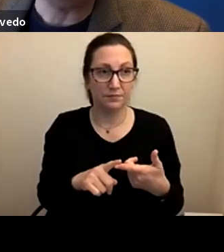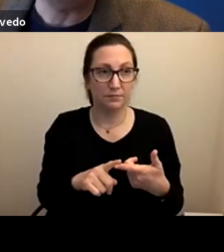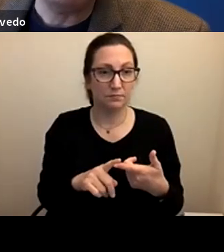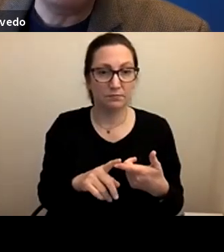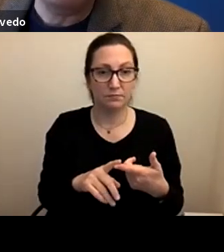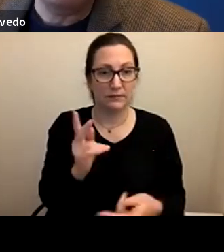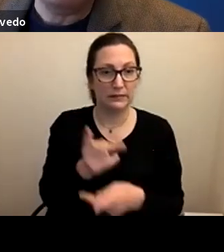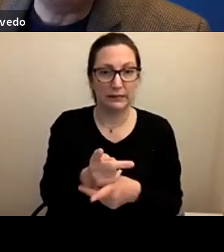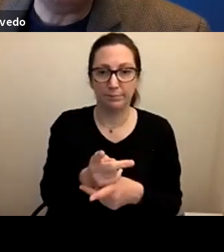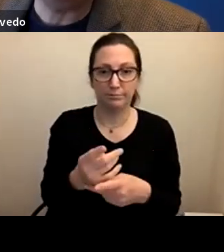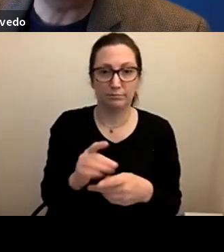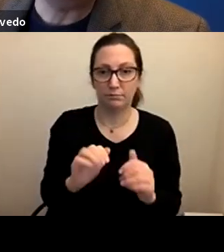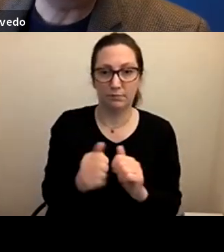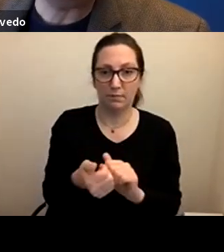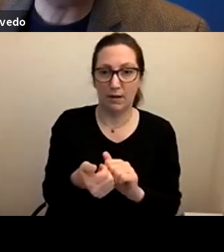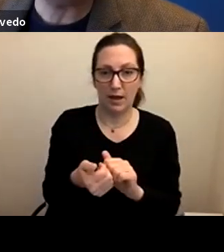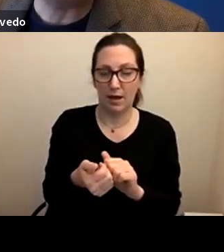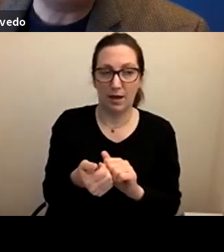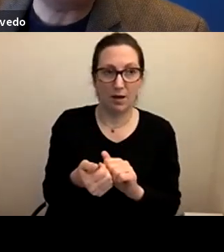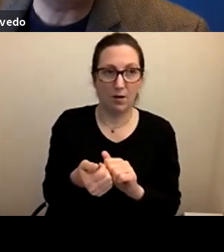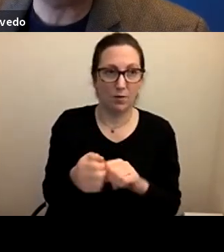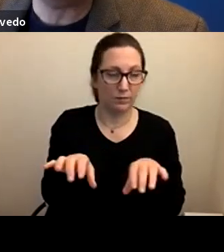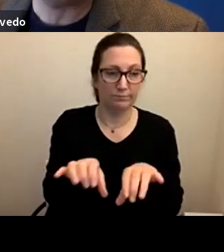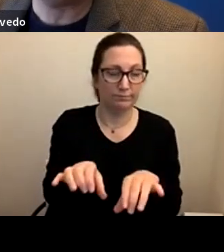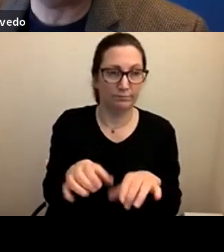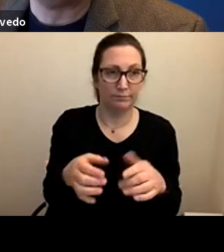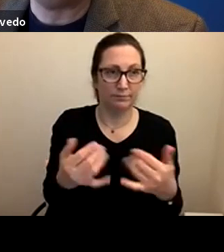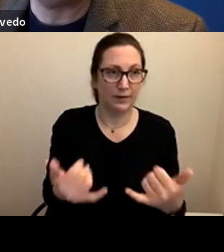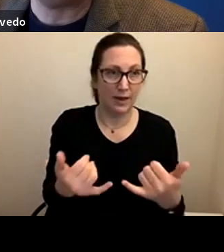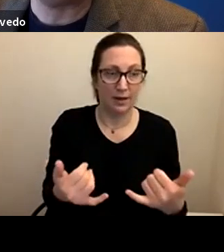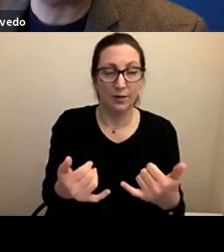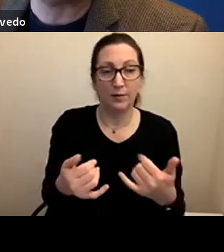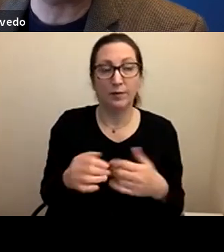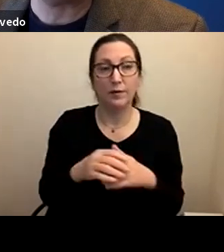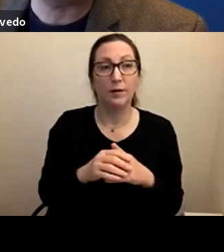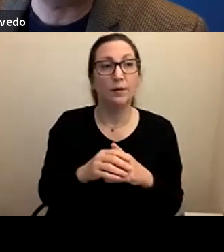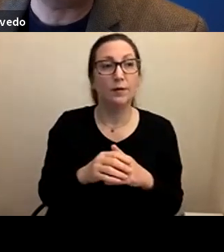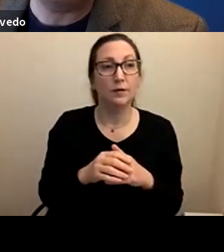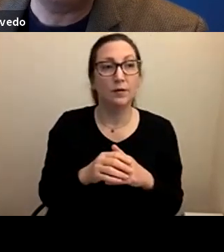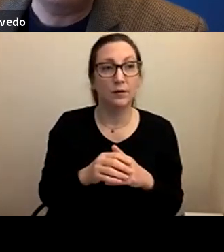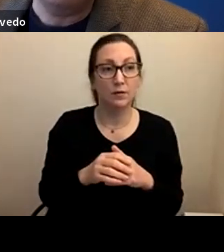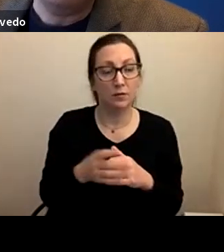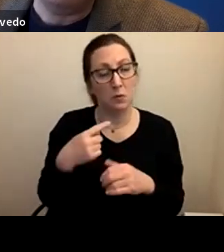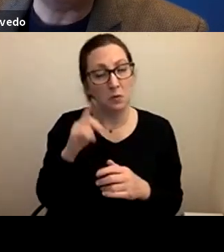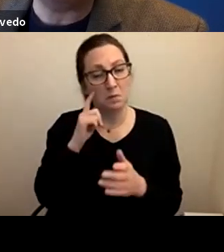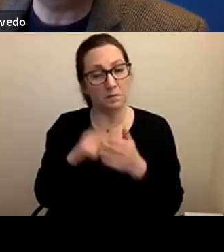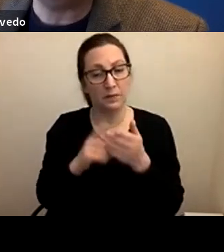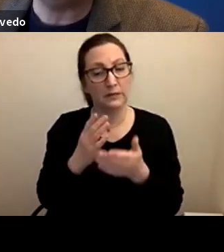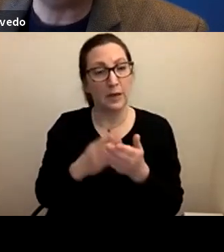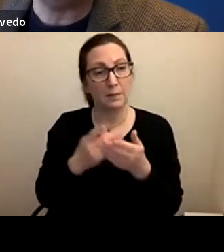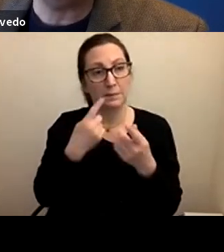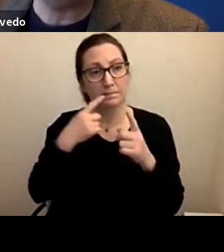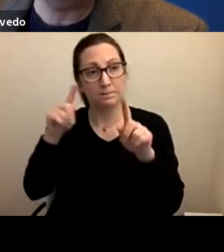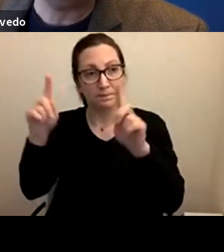are. But some of the things that Ms. Garrett has shared and so on, even with the successes that we're seeing, is that